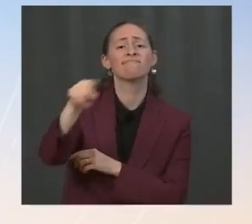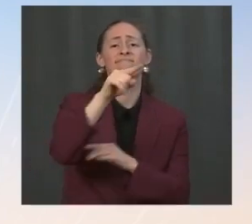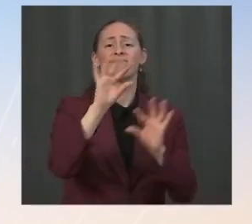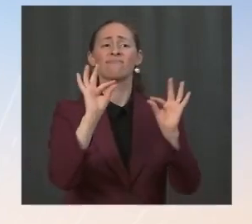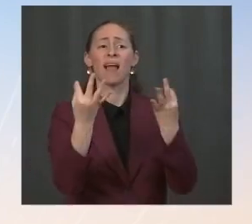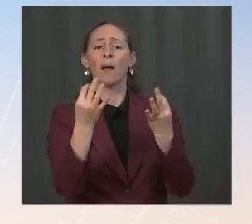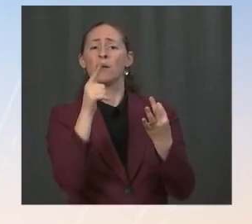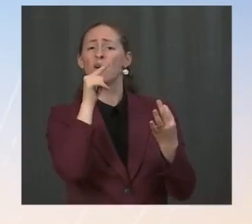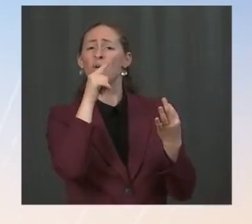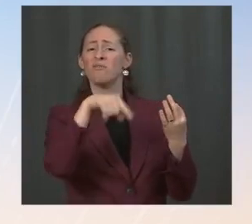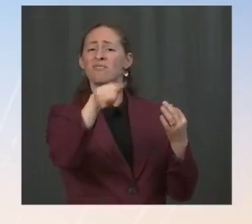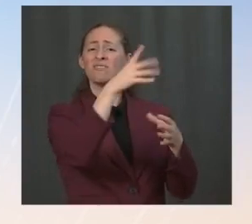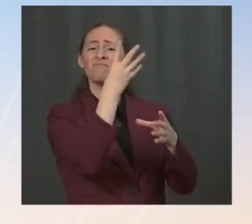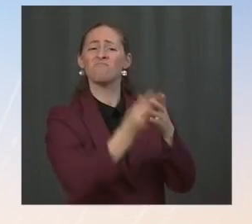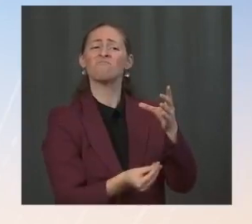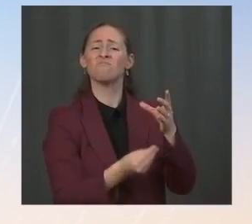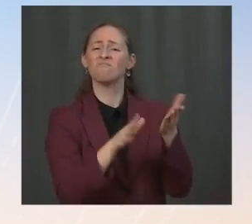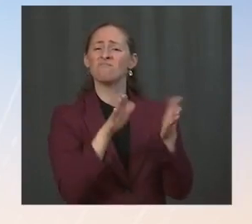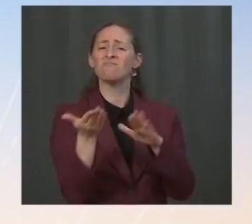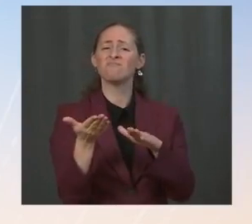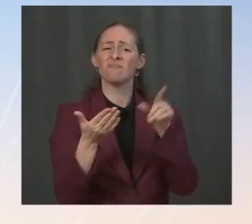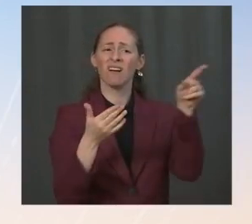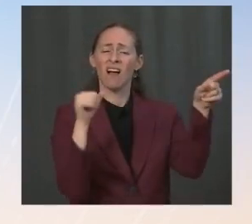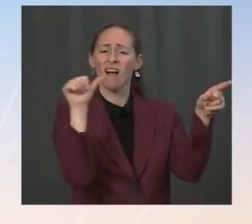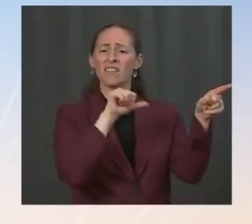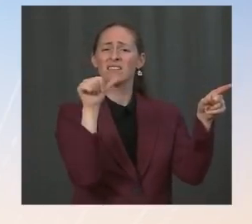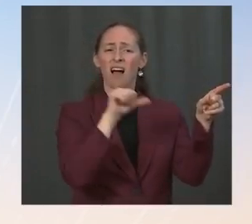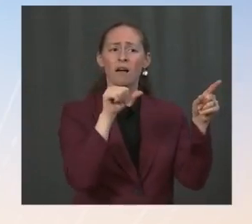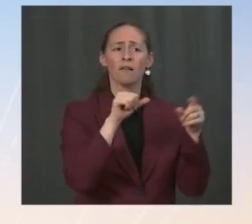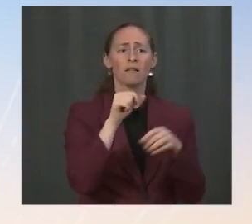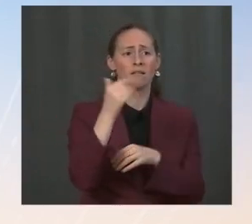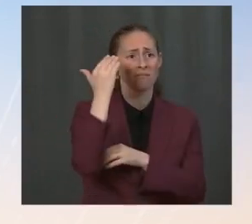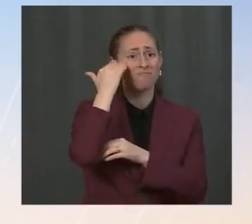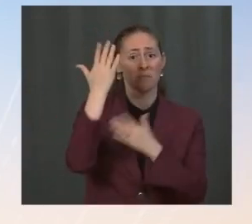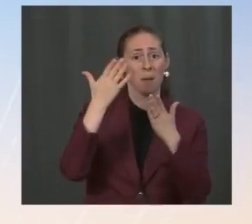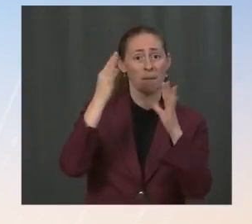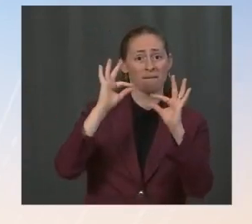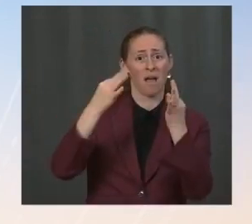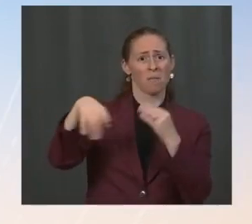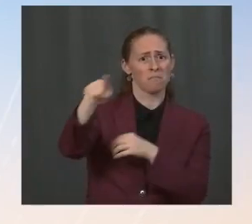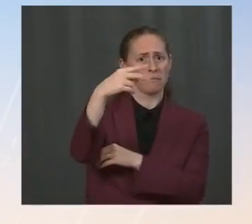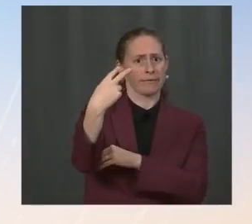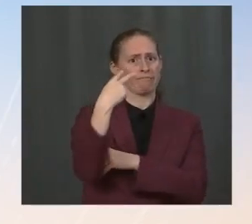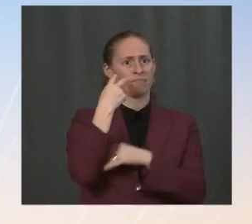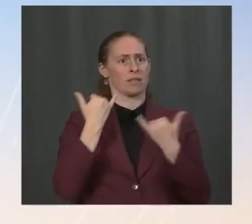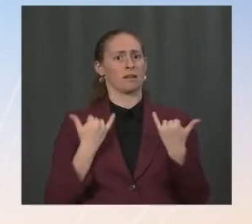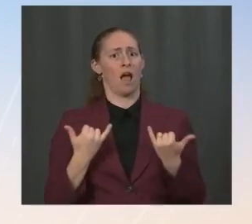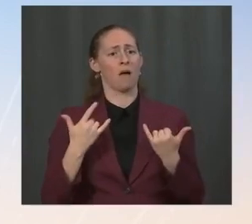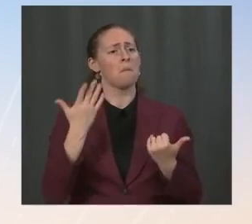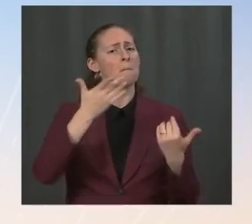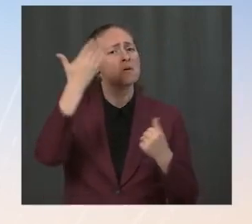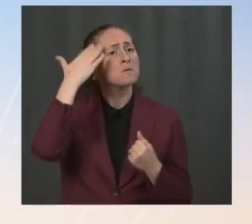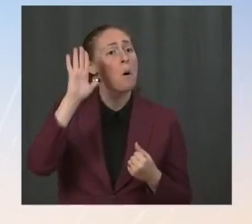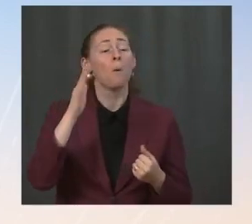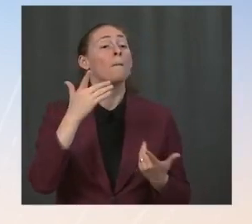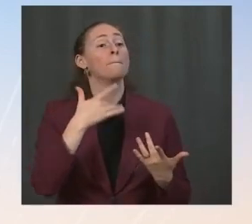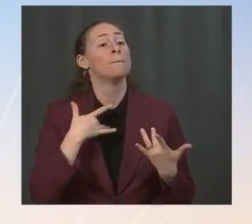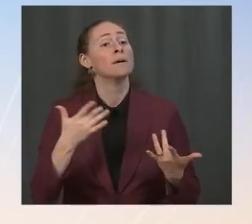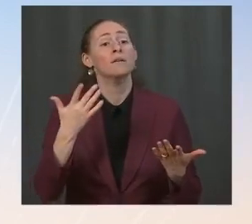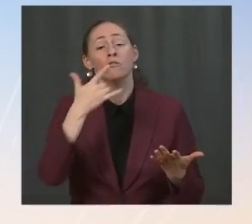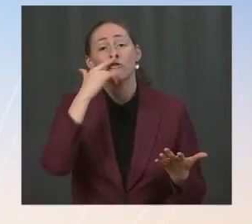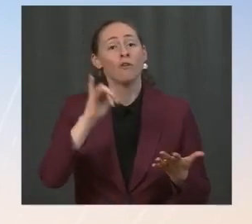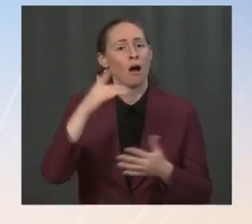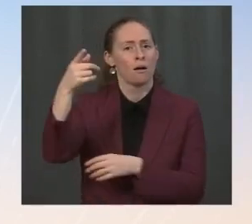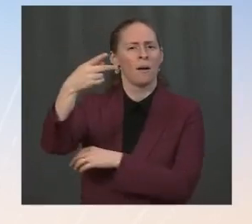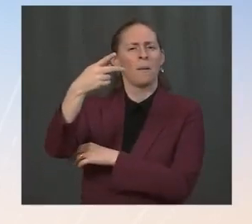But for those of you who have not, or people who are watching at home, the process would first go through the Pentagon. There is a next of kin